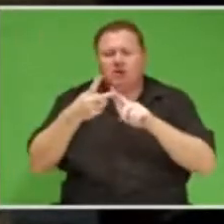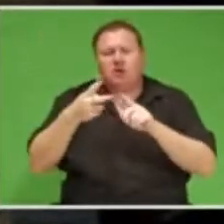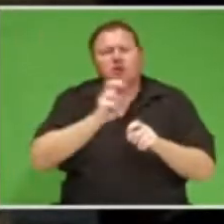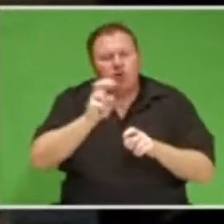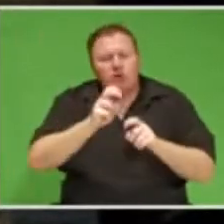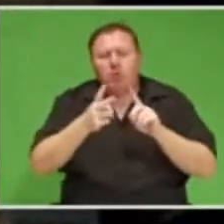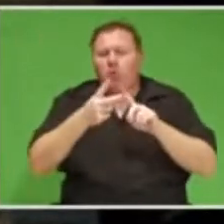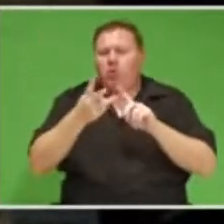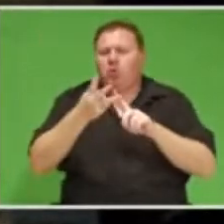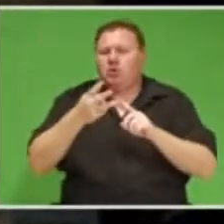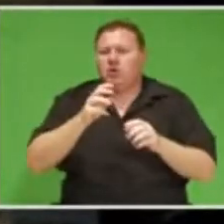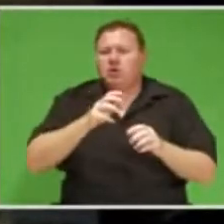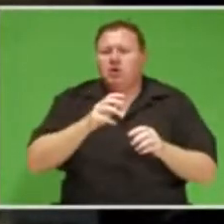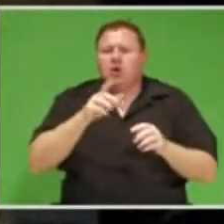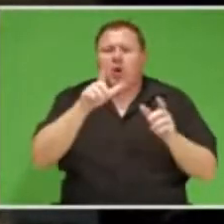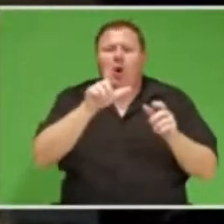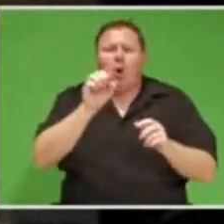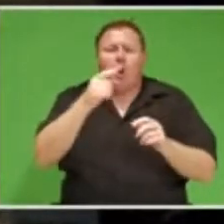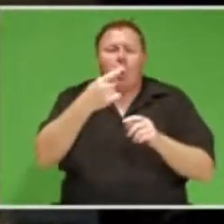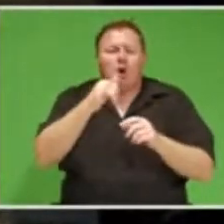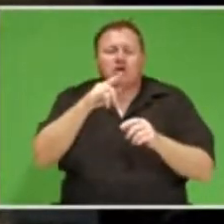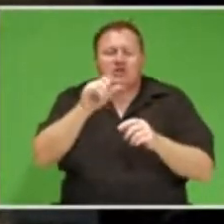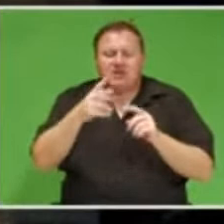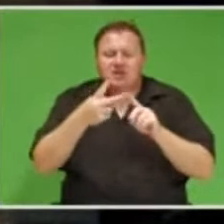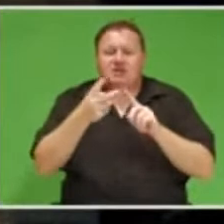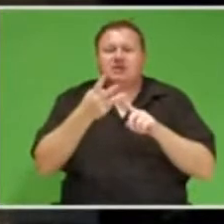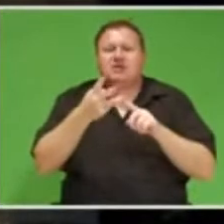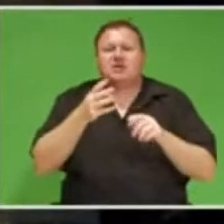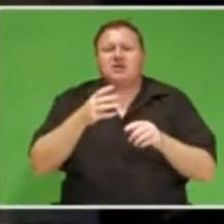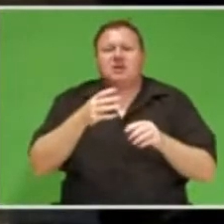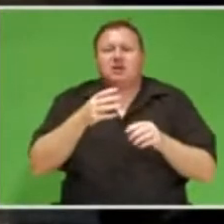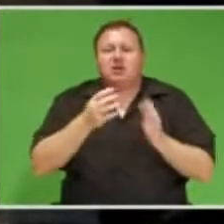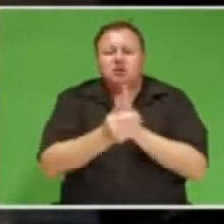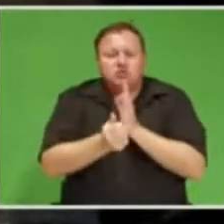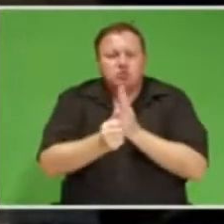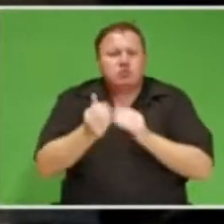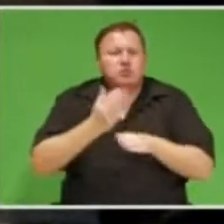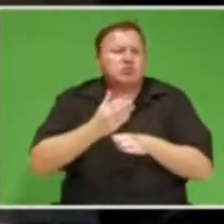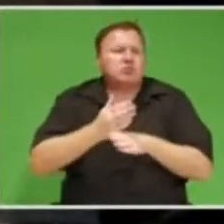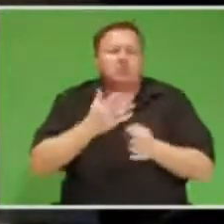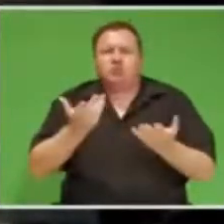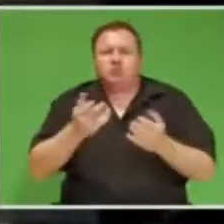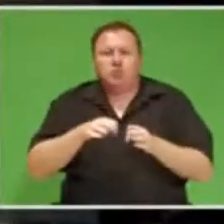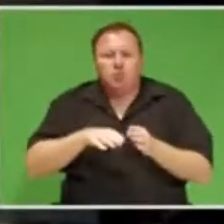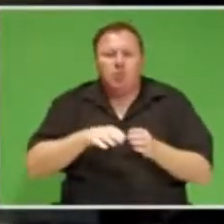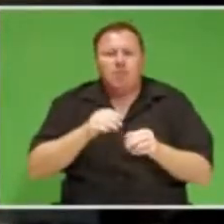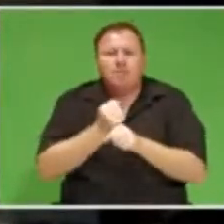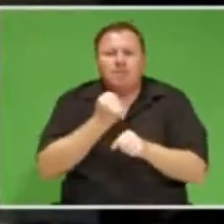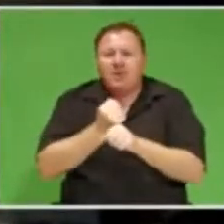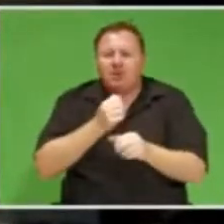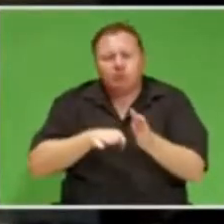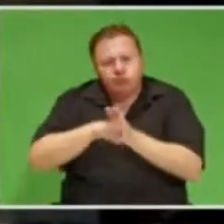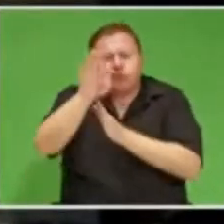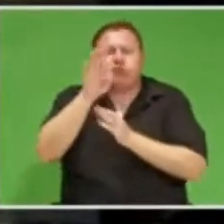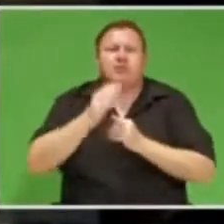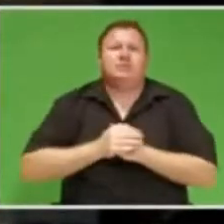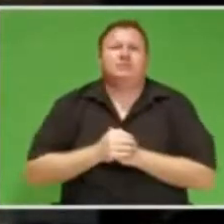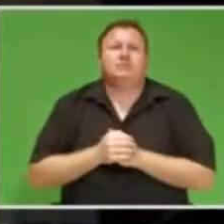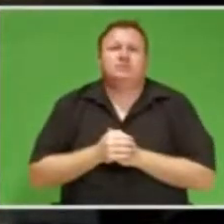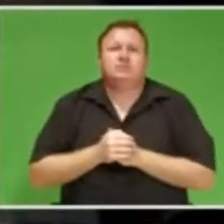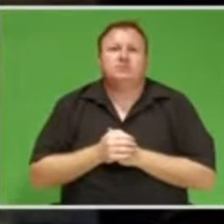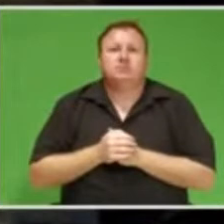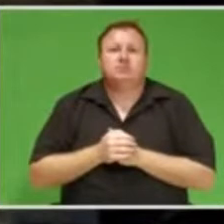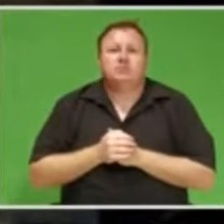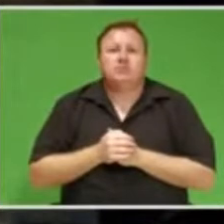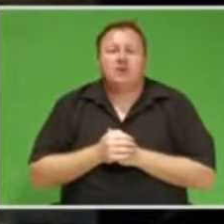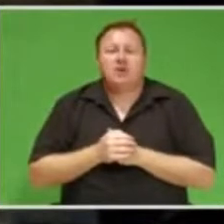logistics, employment creation, and skills development. I have no reason to doubt the